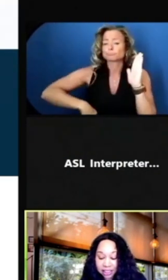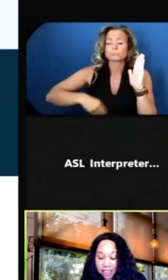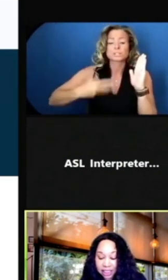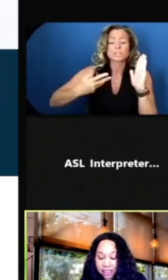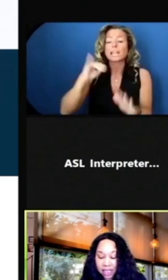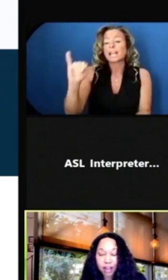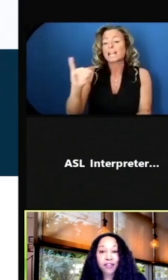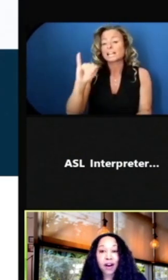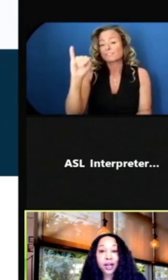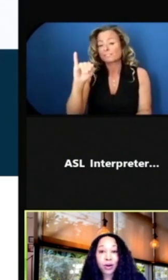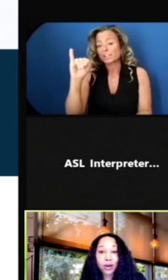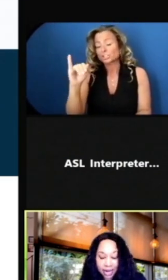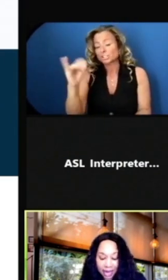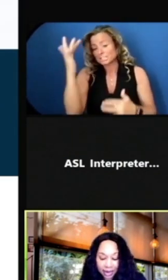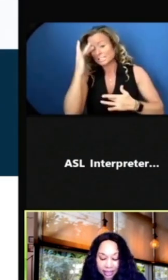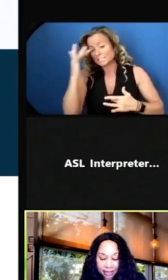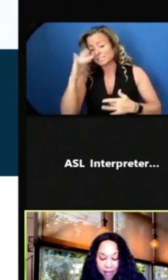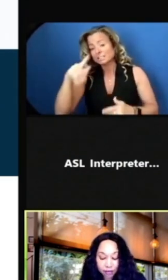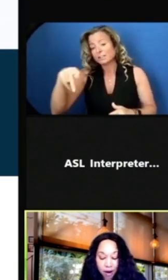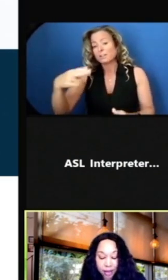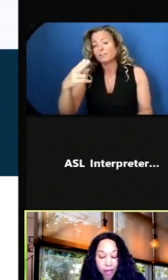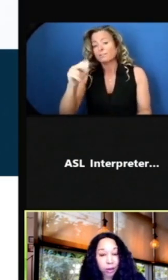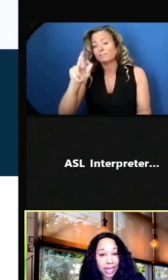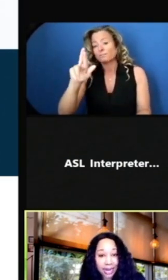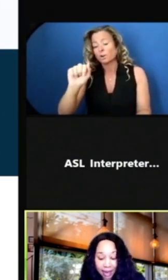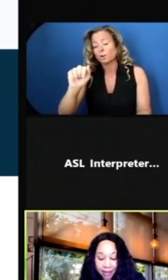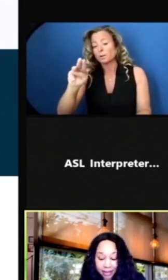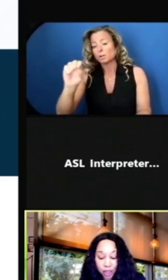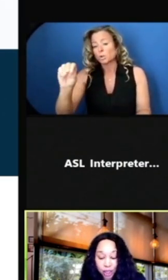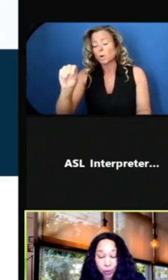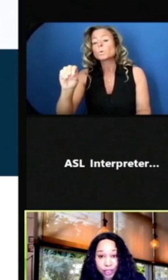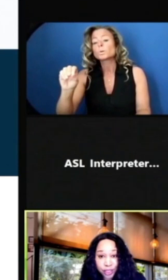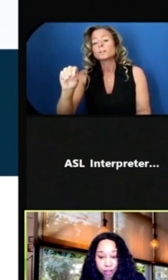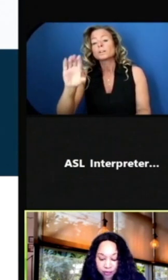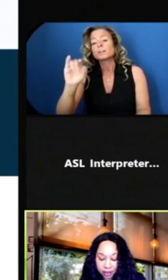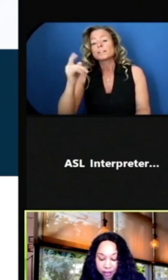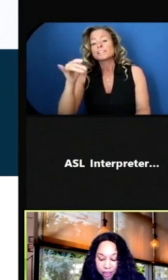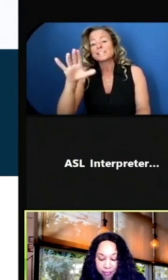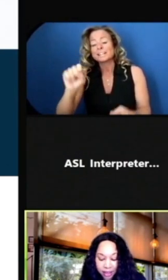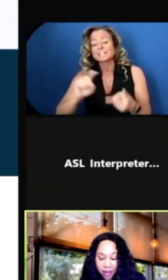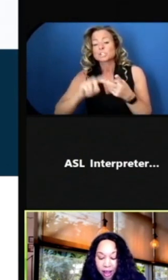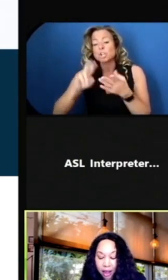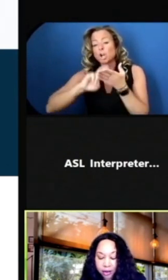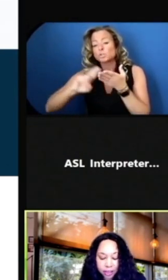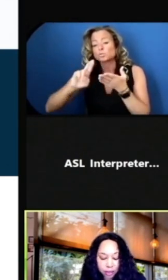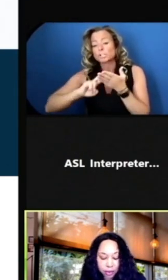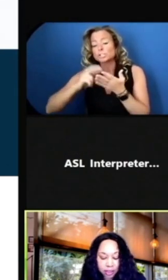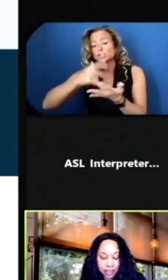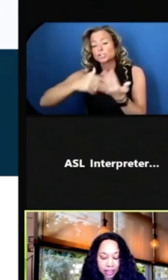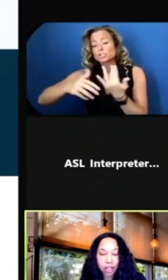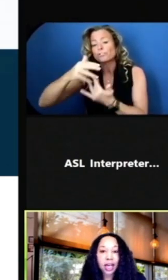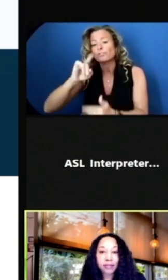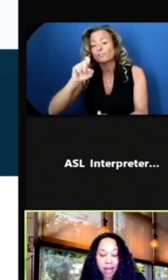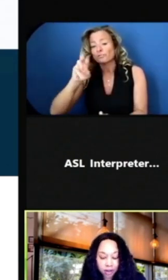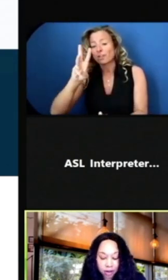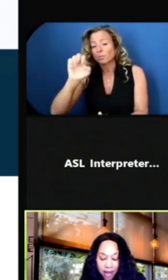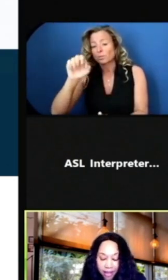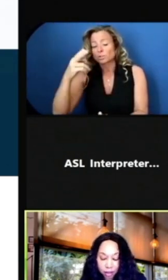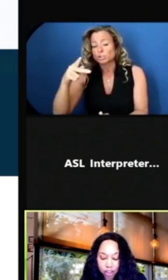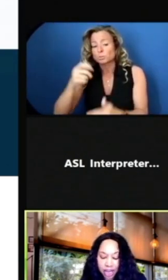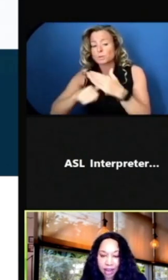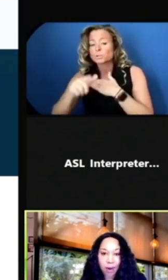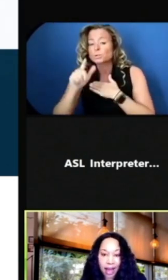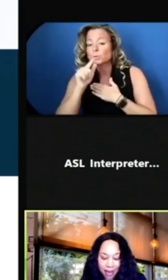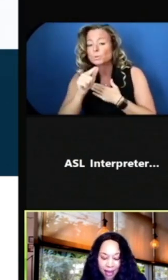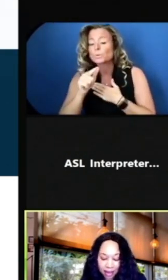infectious disease, pharmacokinetics, pharmacodynamics research fellowship under the tutelage of Dr.